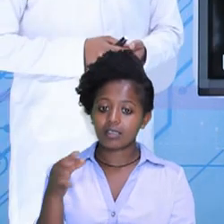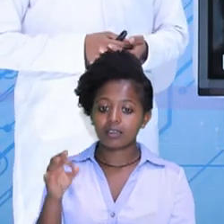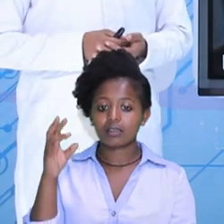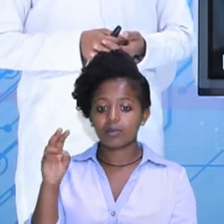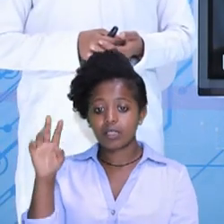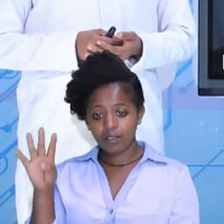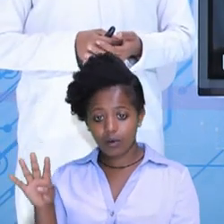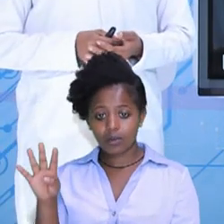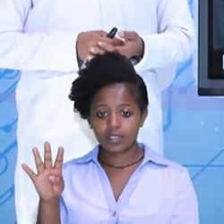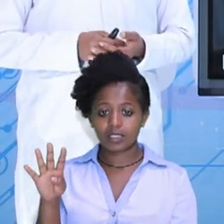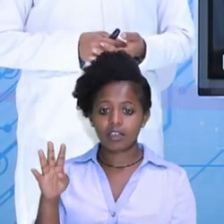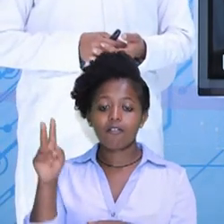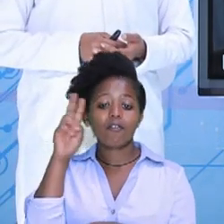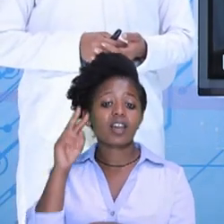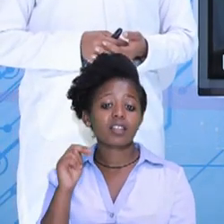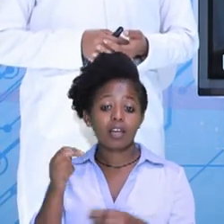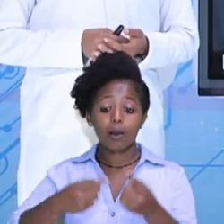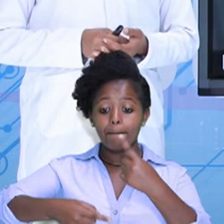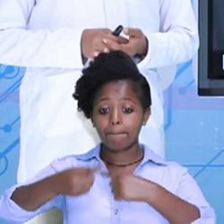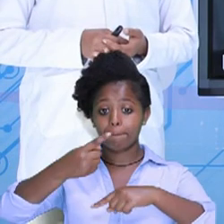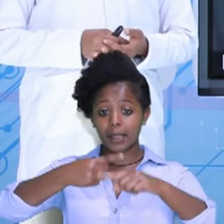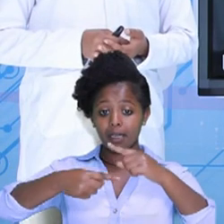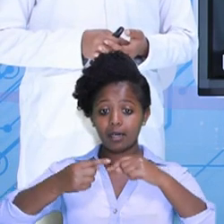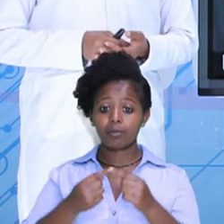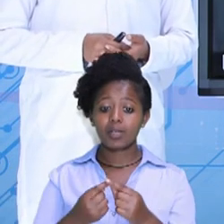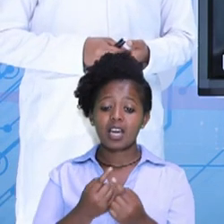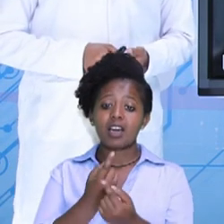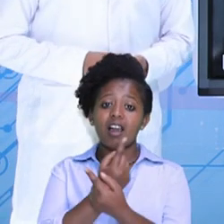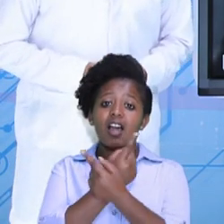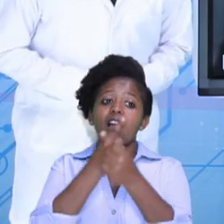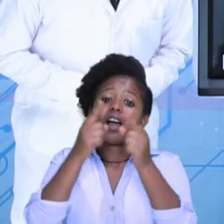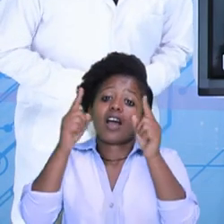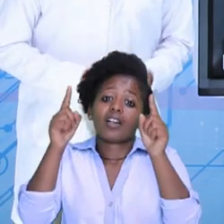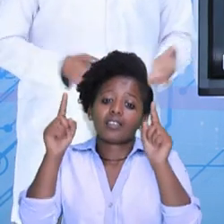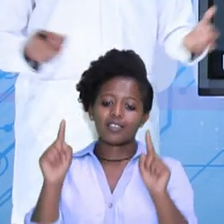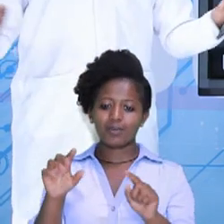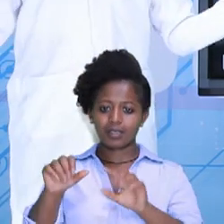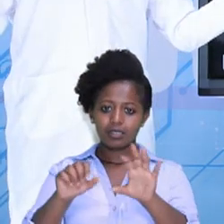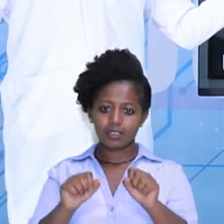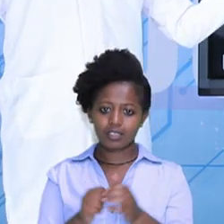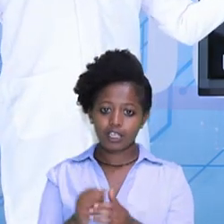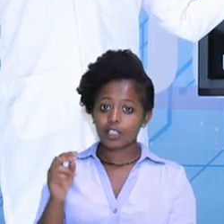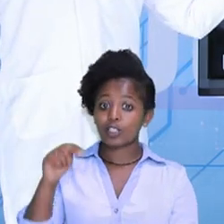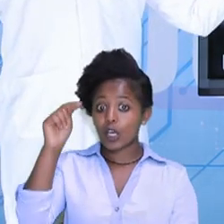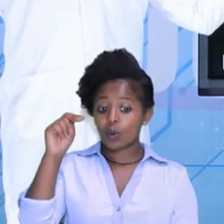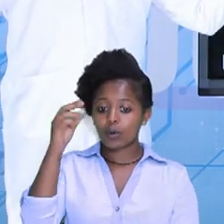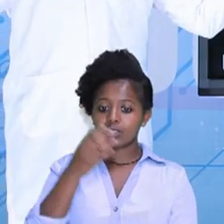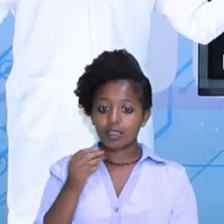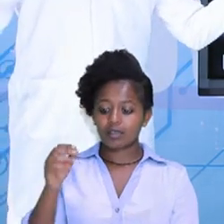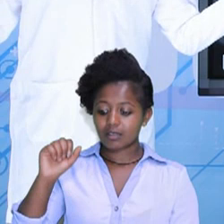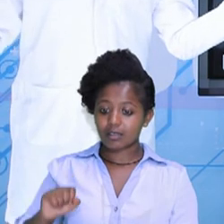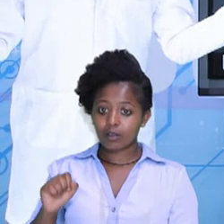1974, Vietnam became an independent state. The North and South